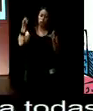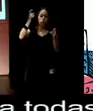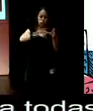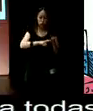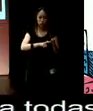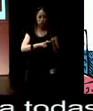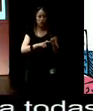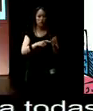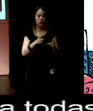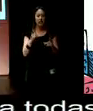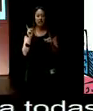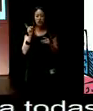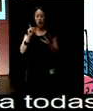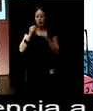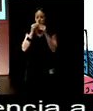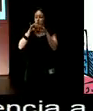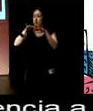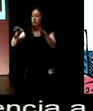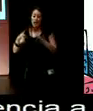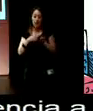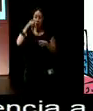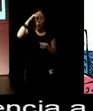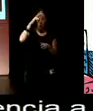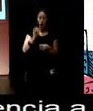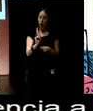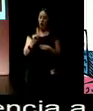disadvantaged layers of the society.